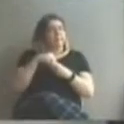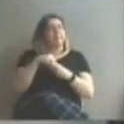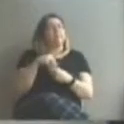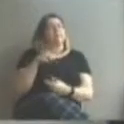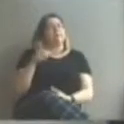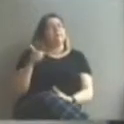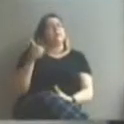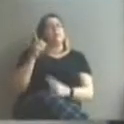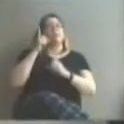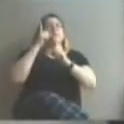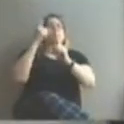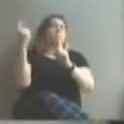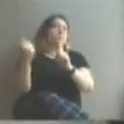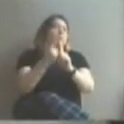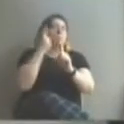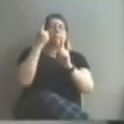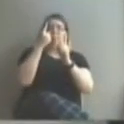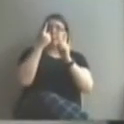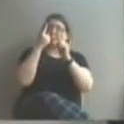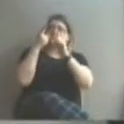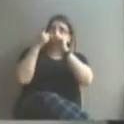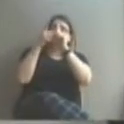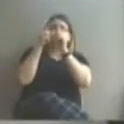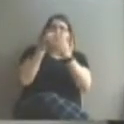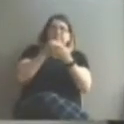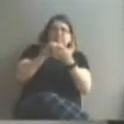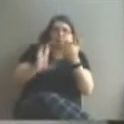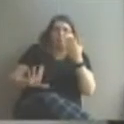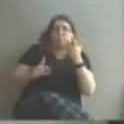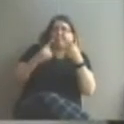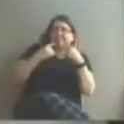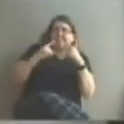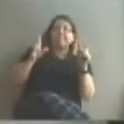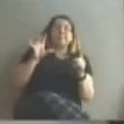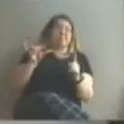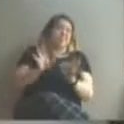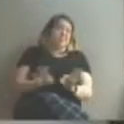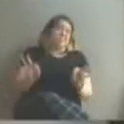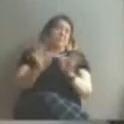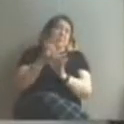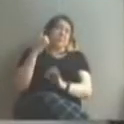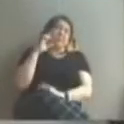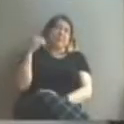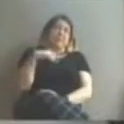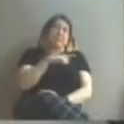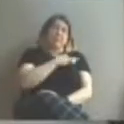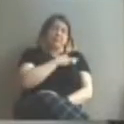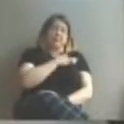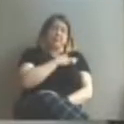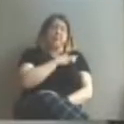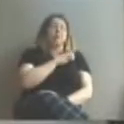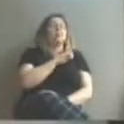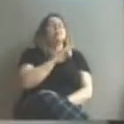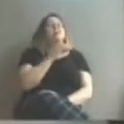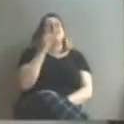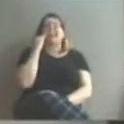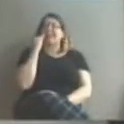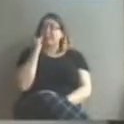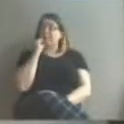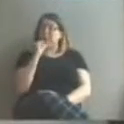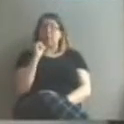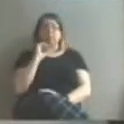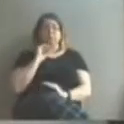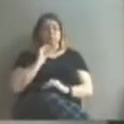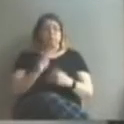the goal was always students, so that's extremely important for us. To not move forward with